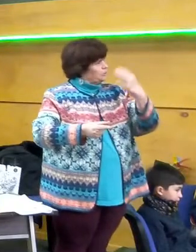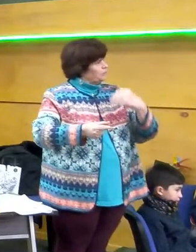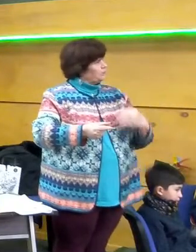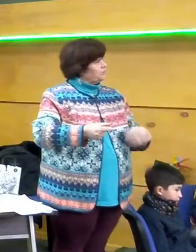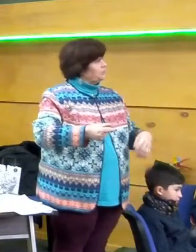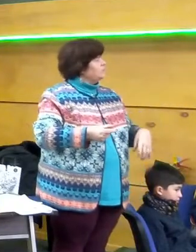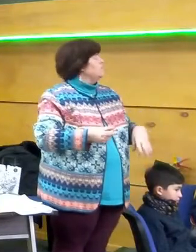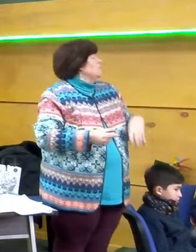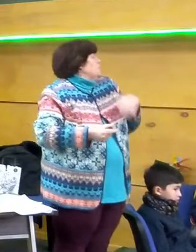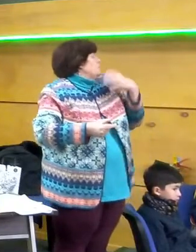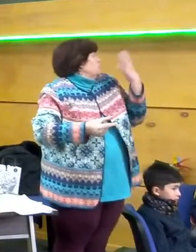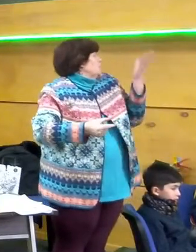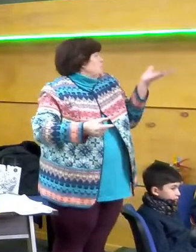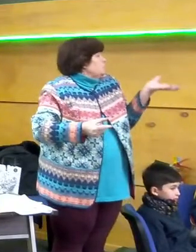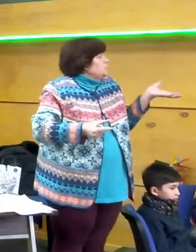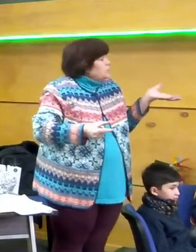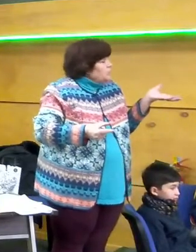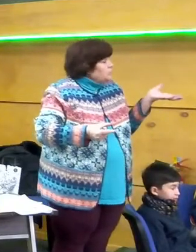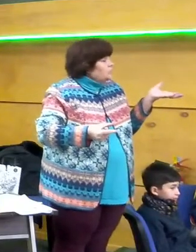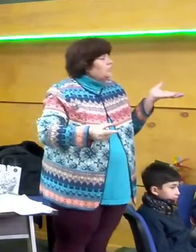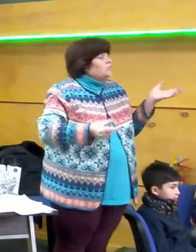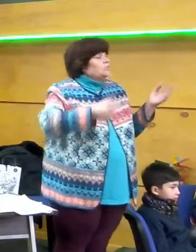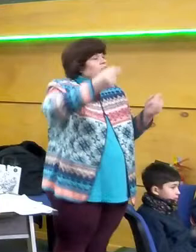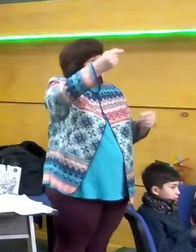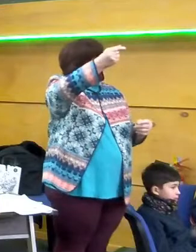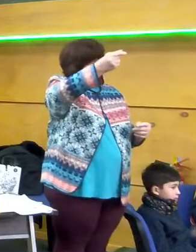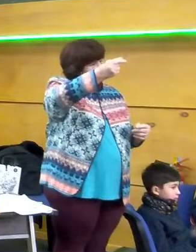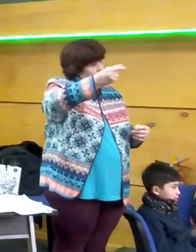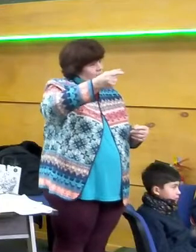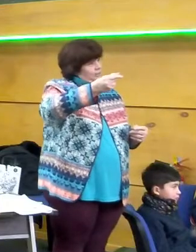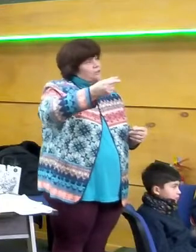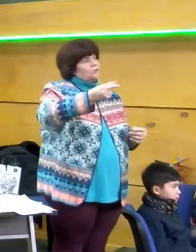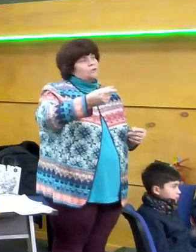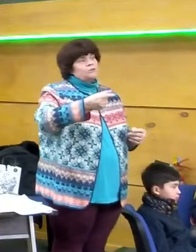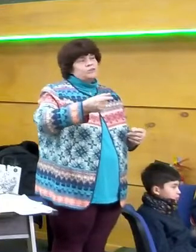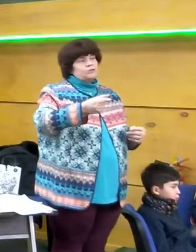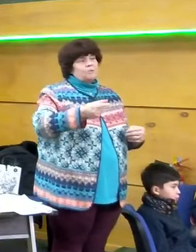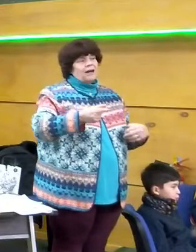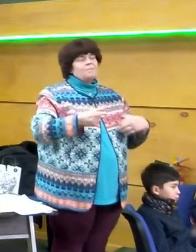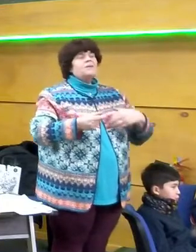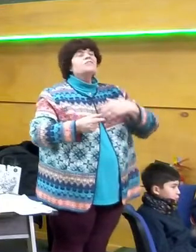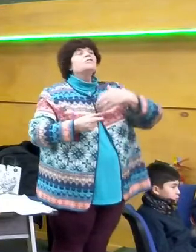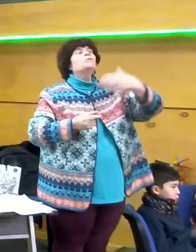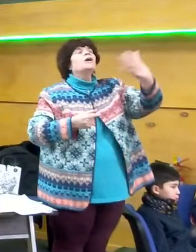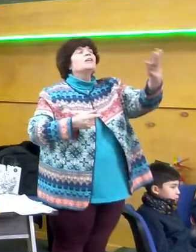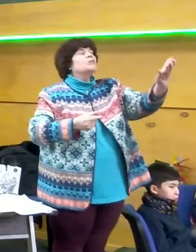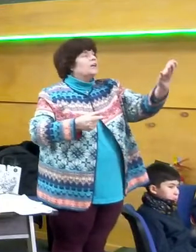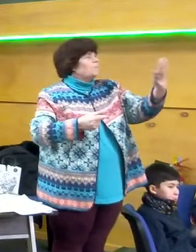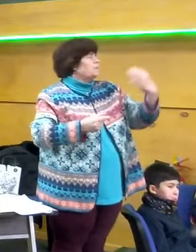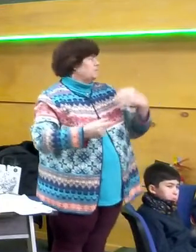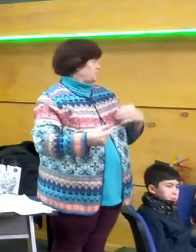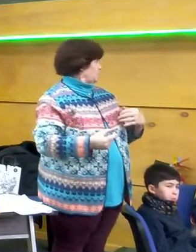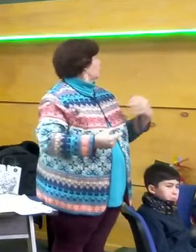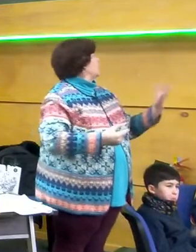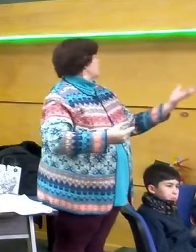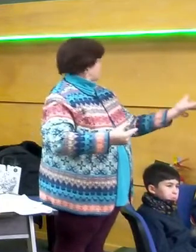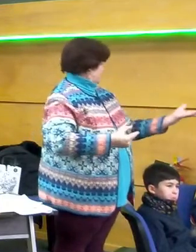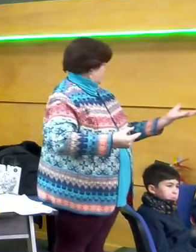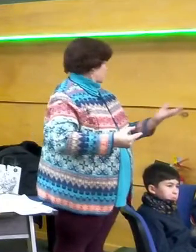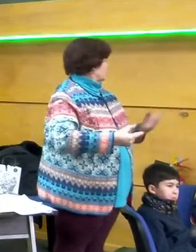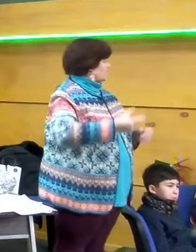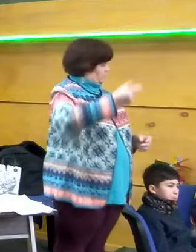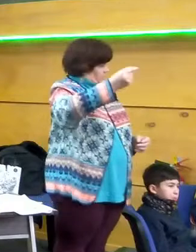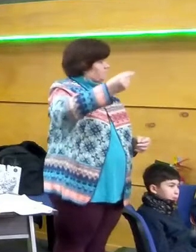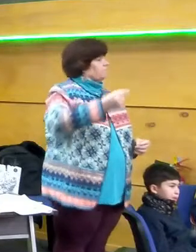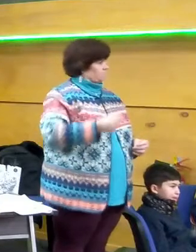your expression. You want to do a gesture so that you don't lose your spot because you want to look up your